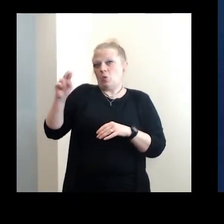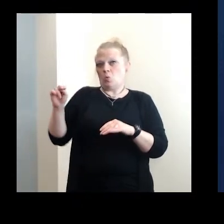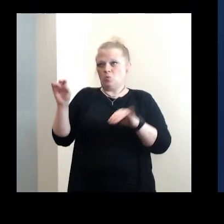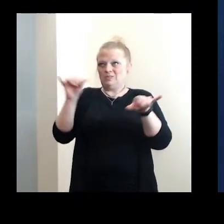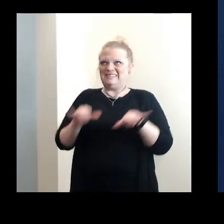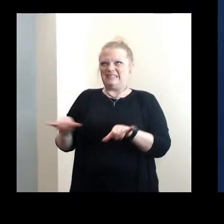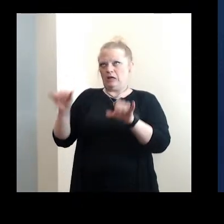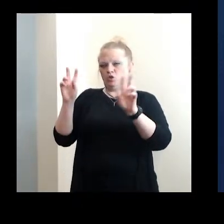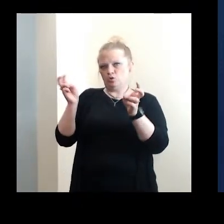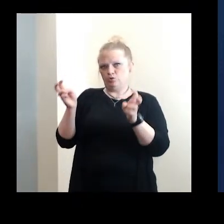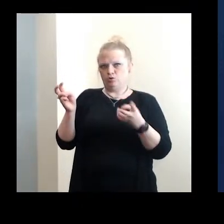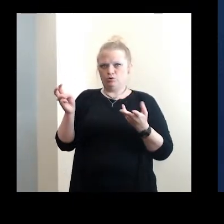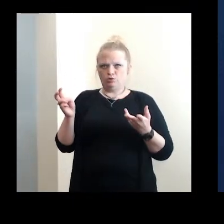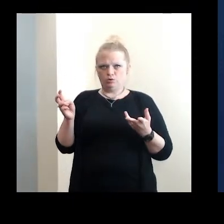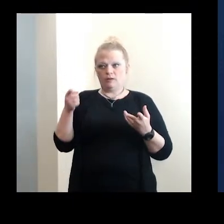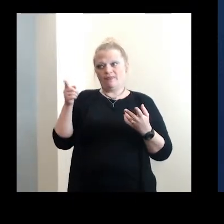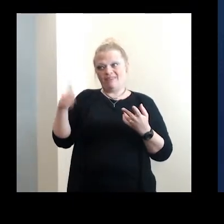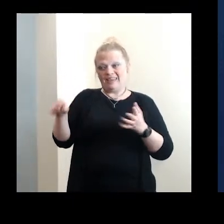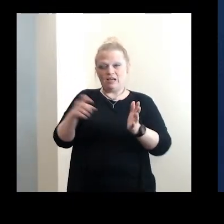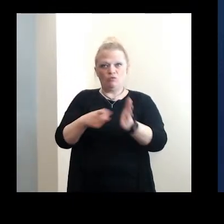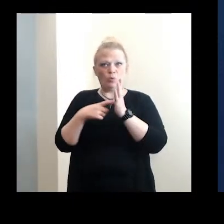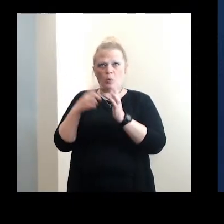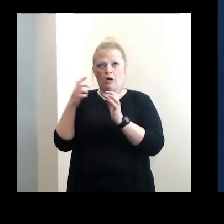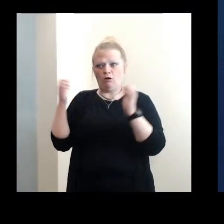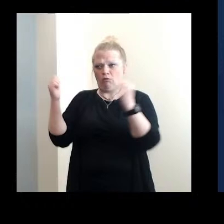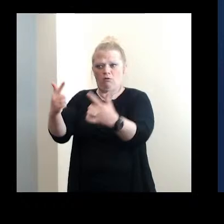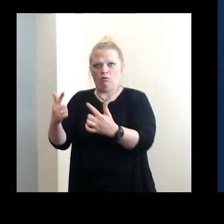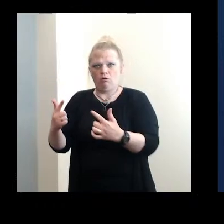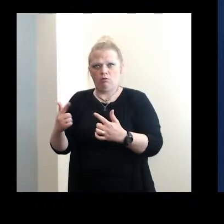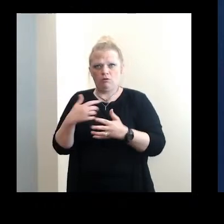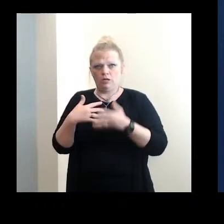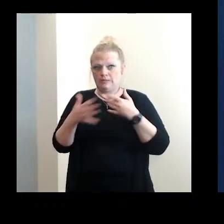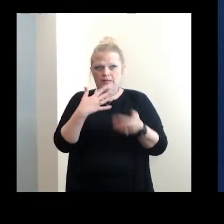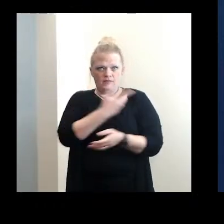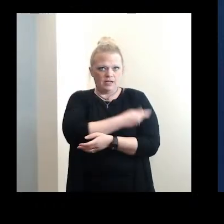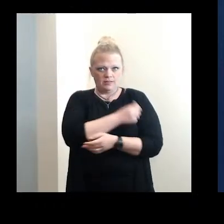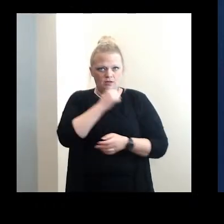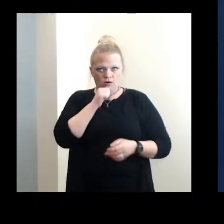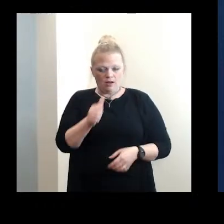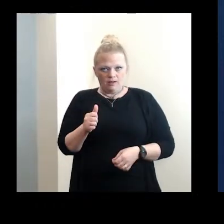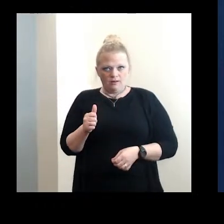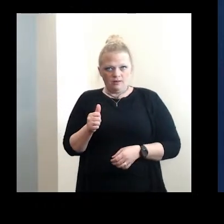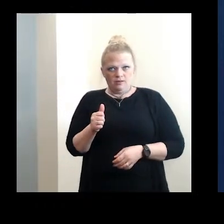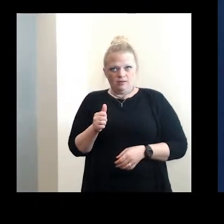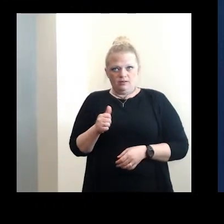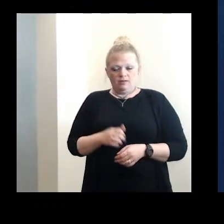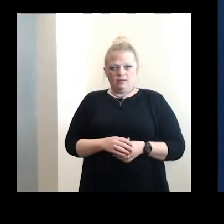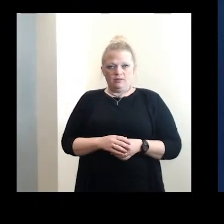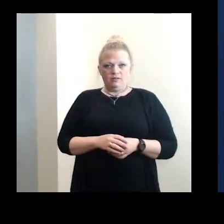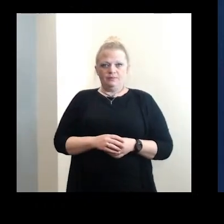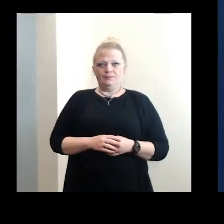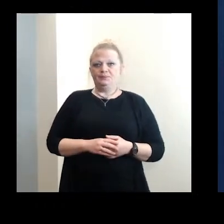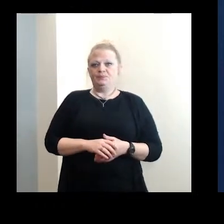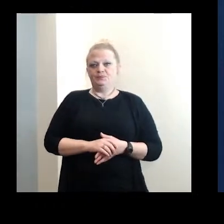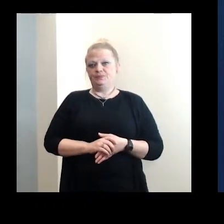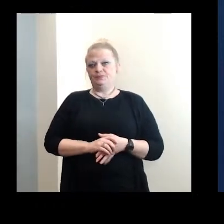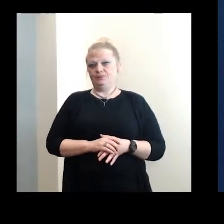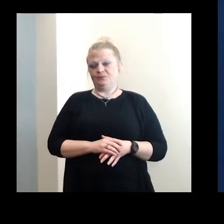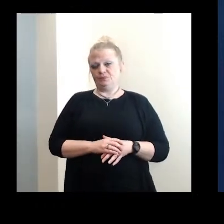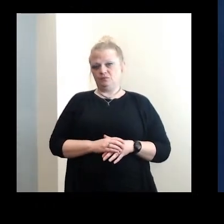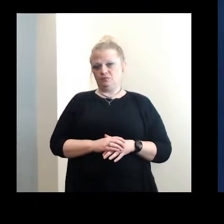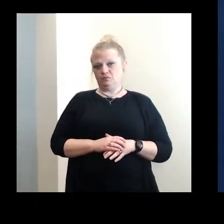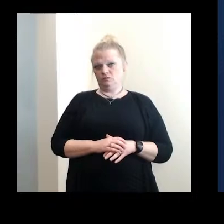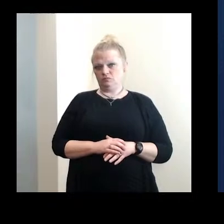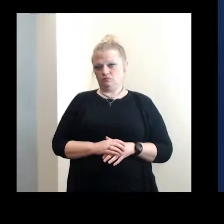so to speak. So they can require everyone, regardless of whether or not they have been vaccinated, to wear a mask.